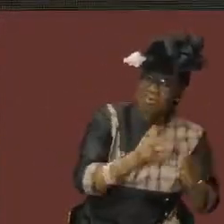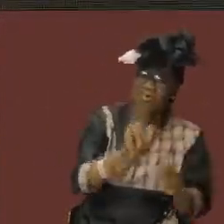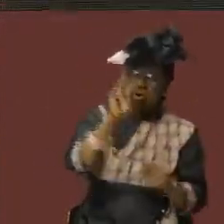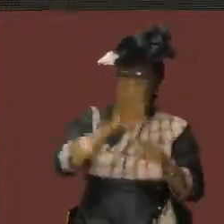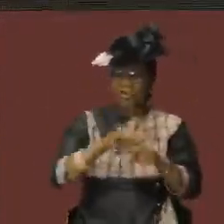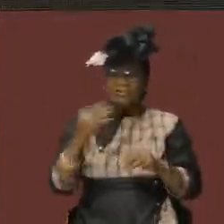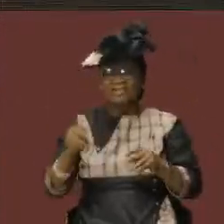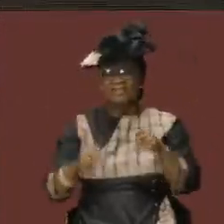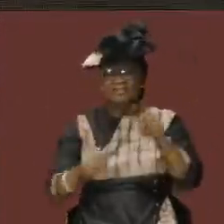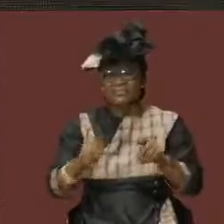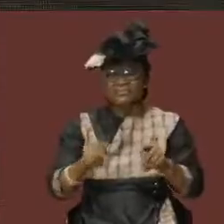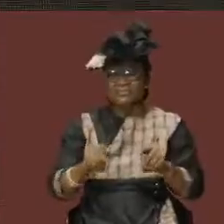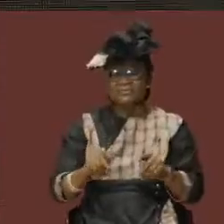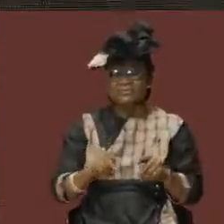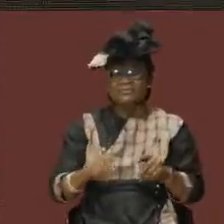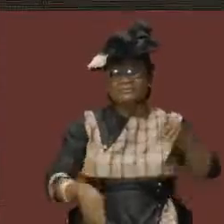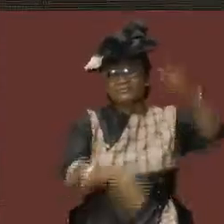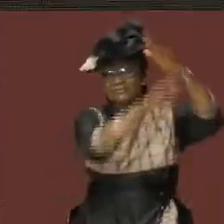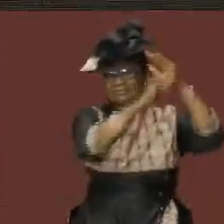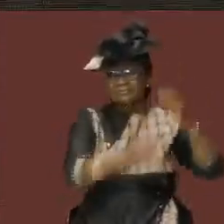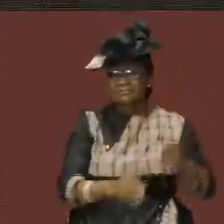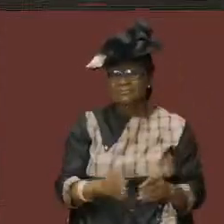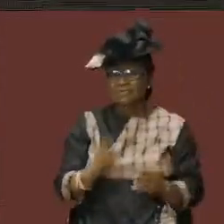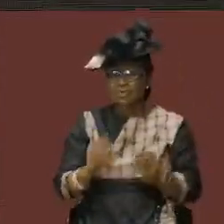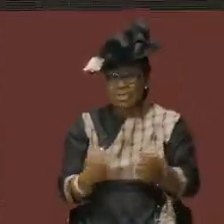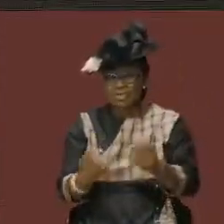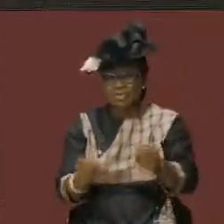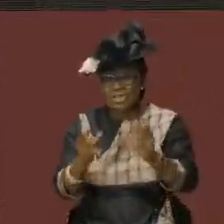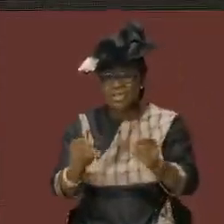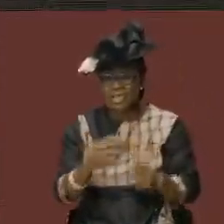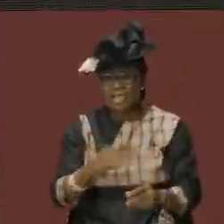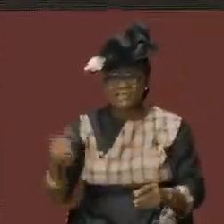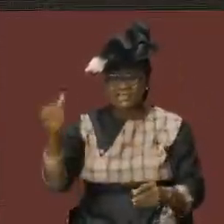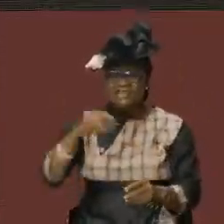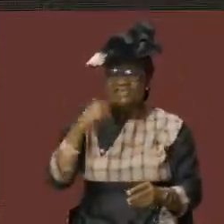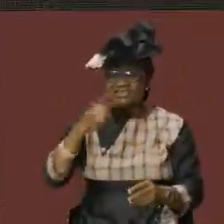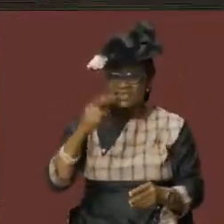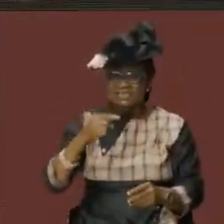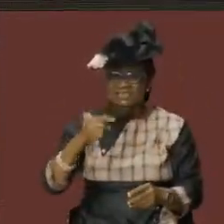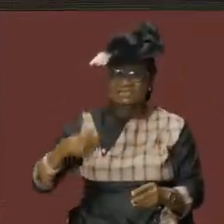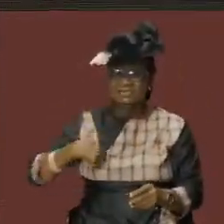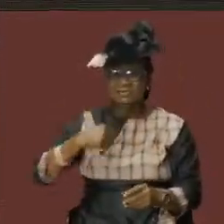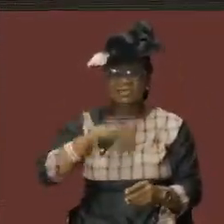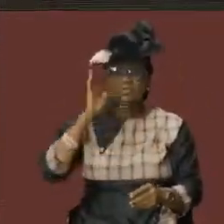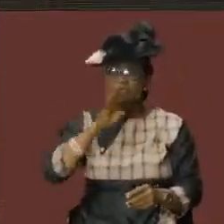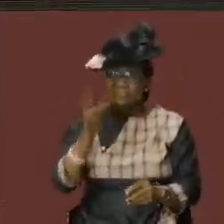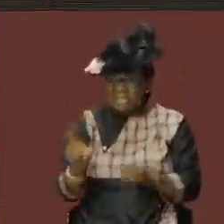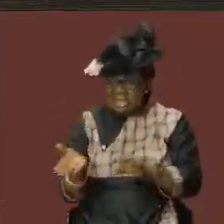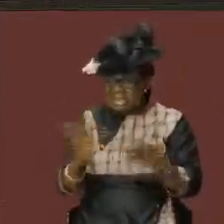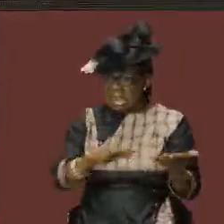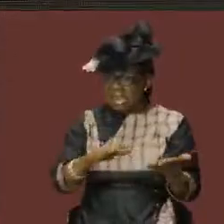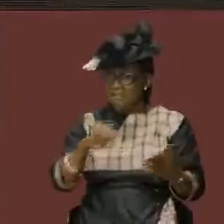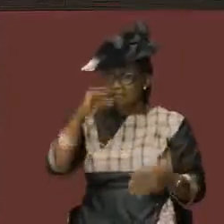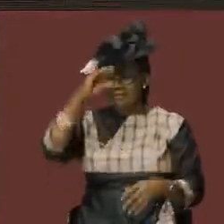they might send them out of the land in haste, for they said, we be all dead men.